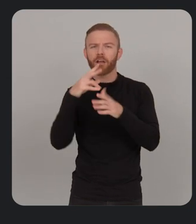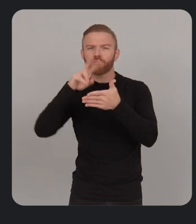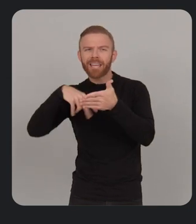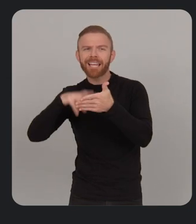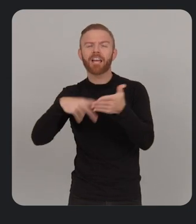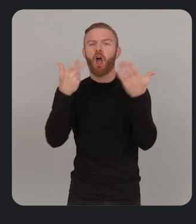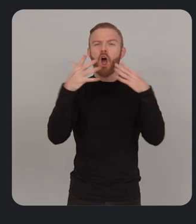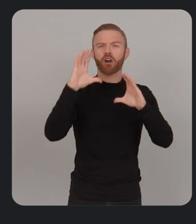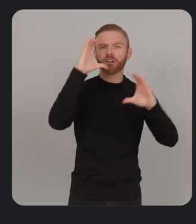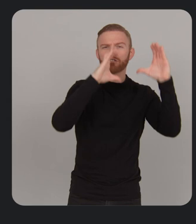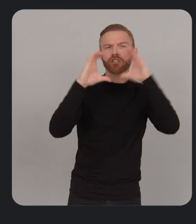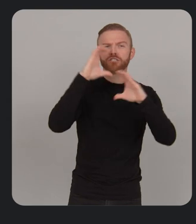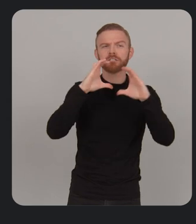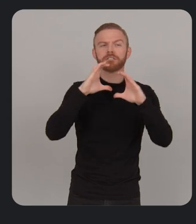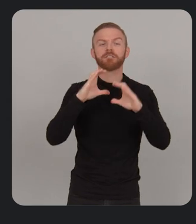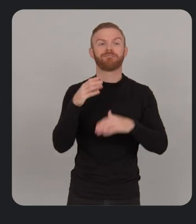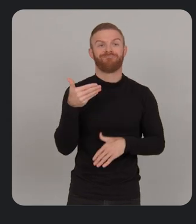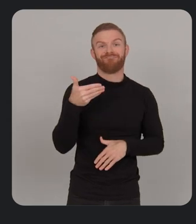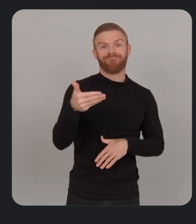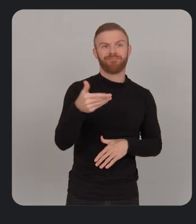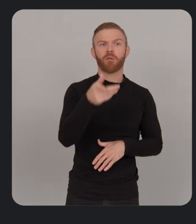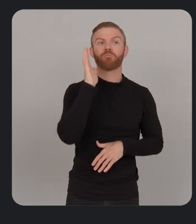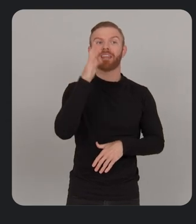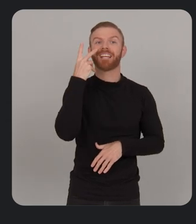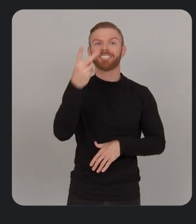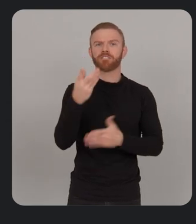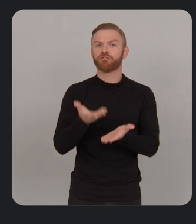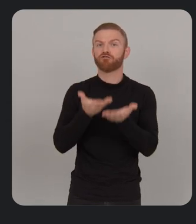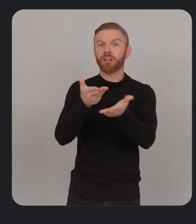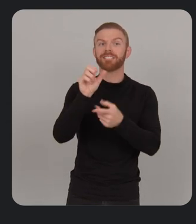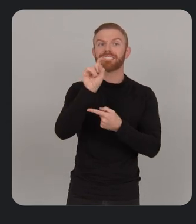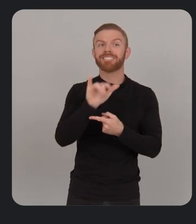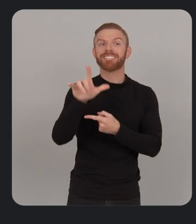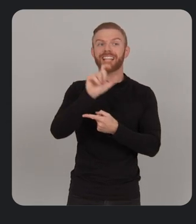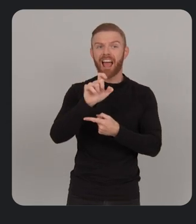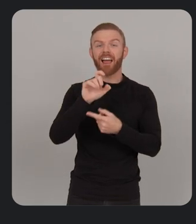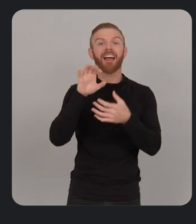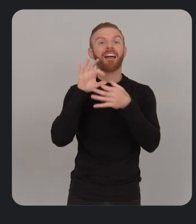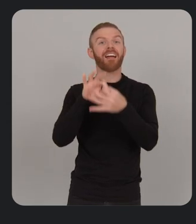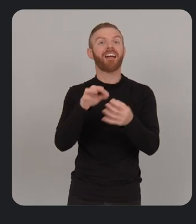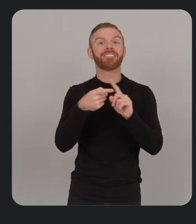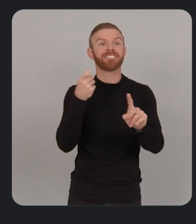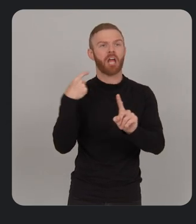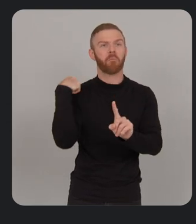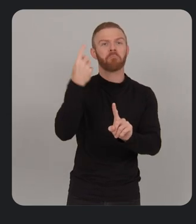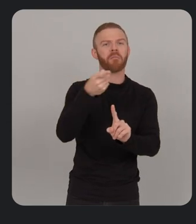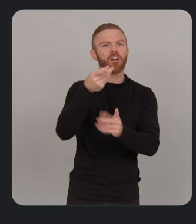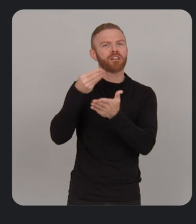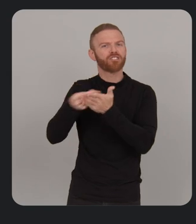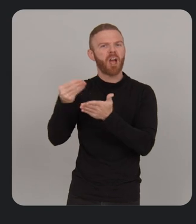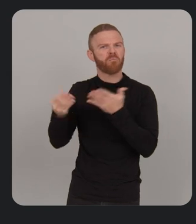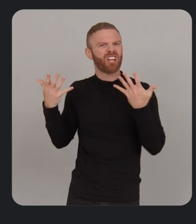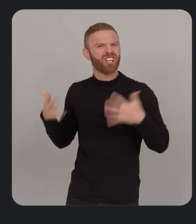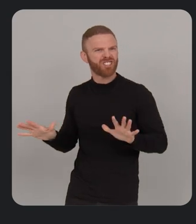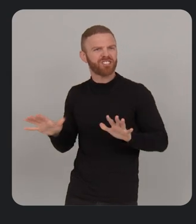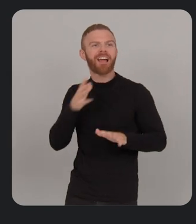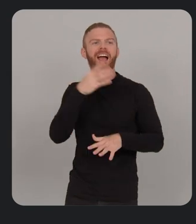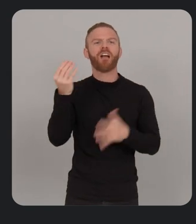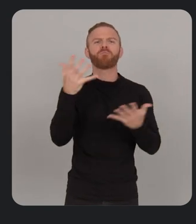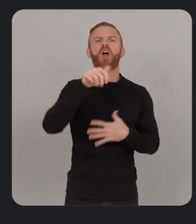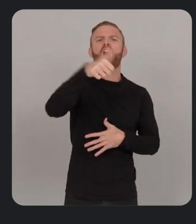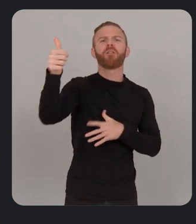and starting soon you'll also see suggested styles based on what you've been shopping for and what others have searched for too